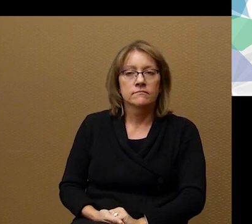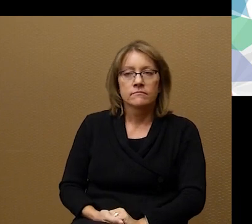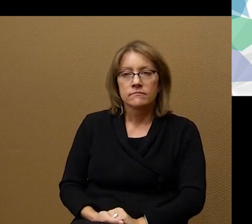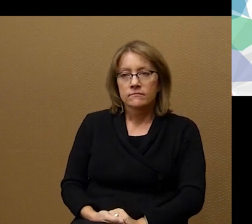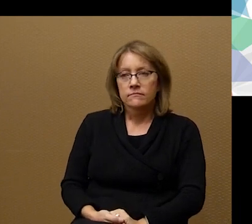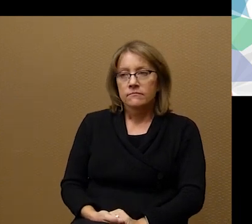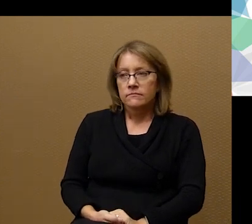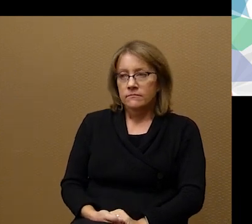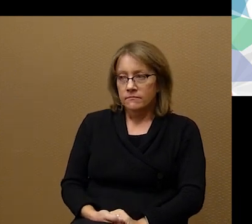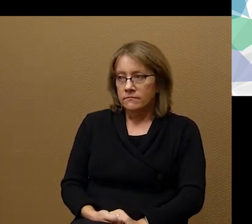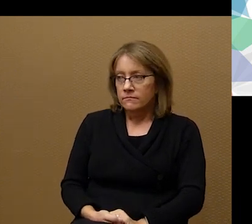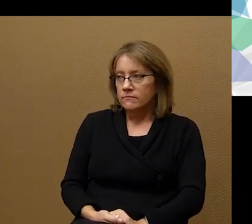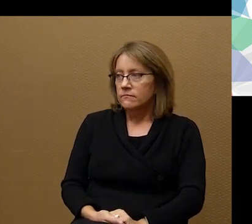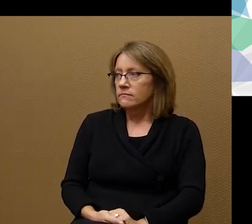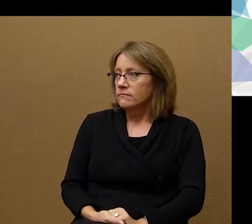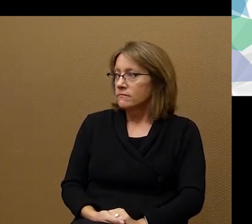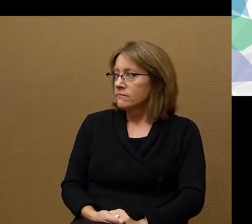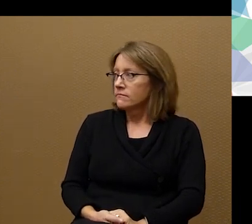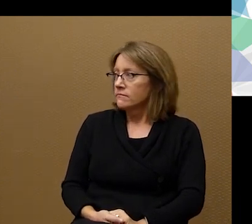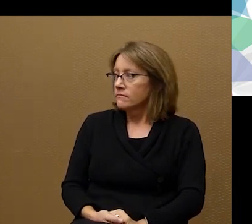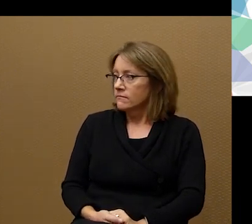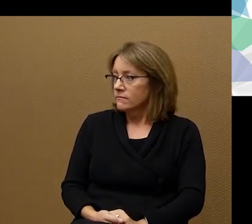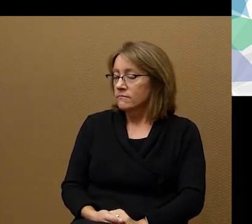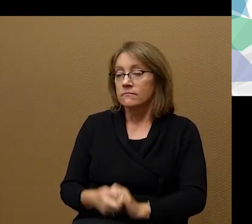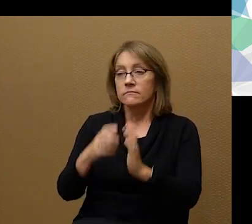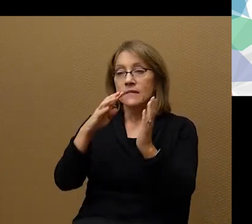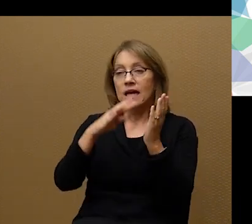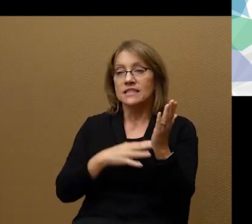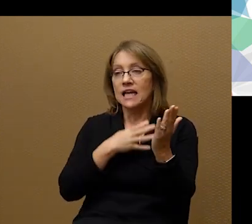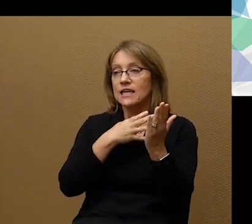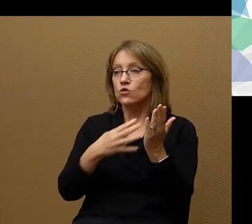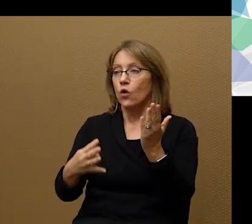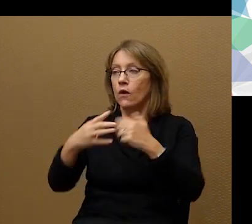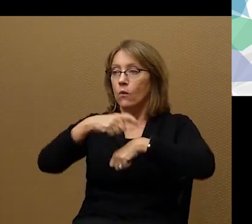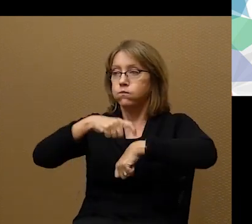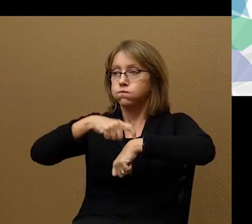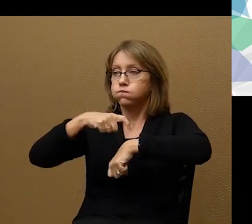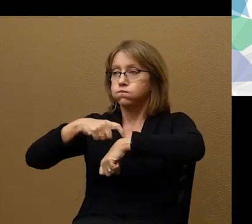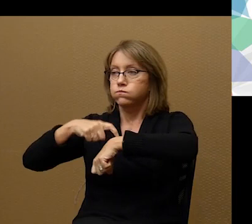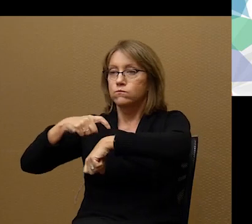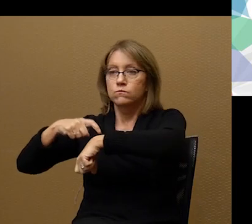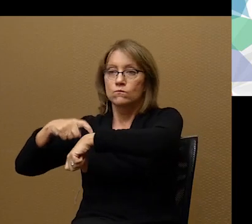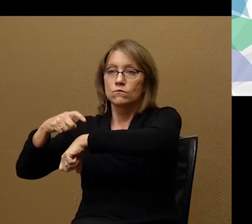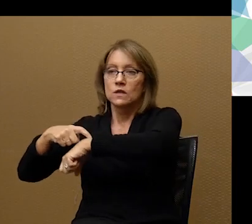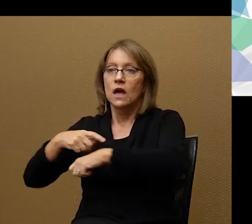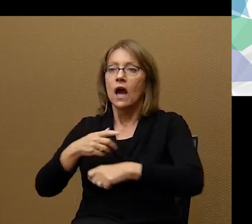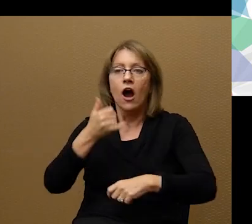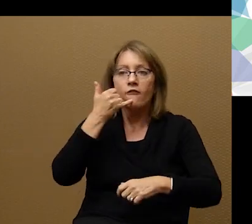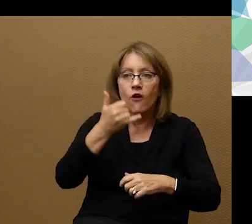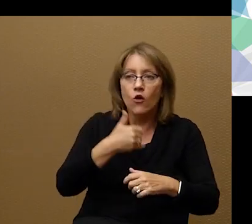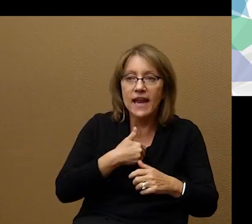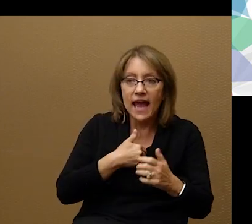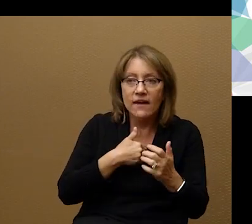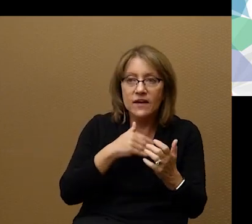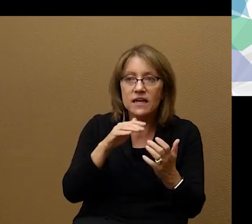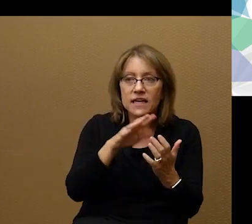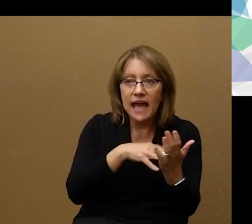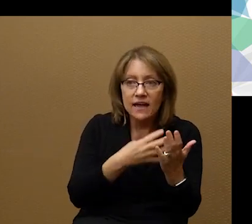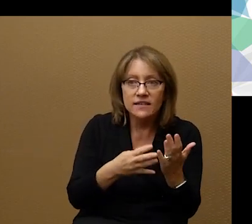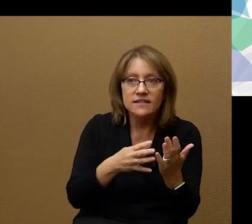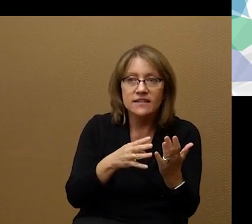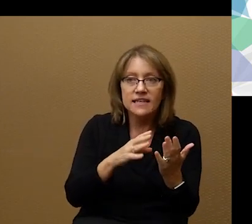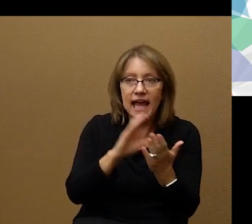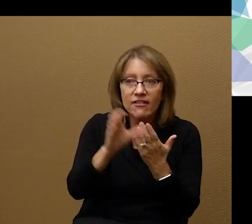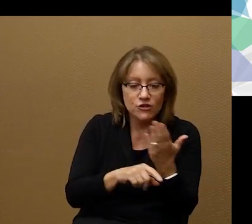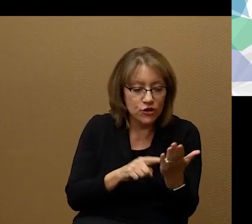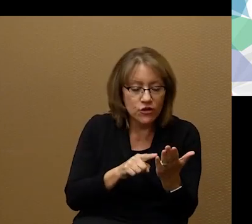Schedules. We live on schedules, on our phones and our planners. That's a lot